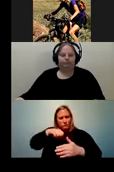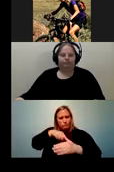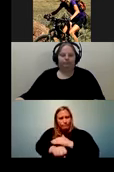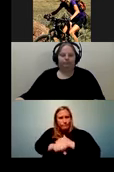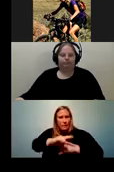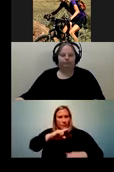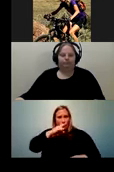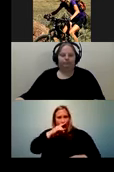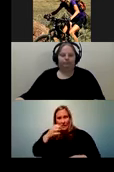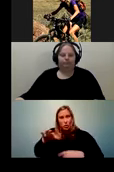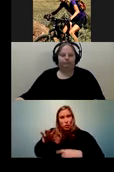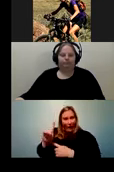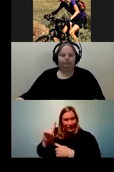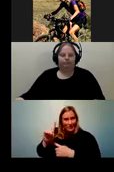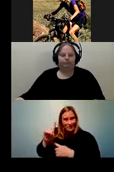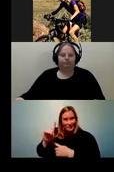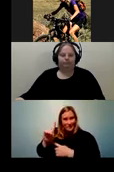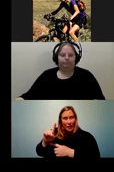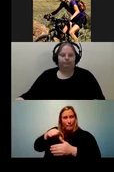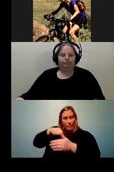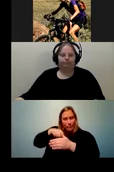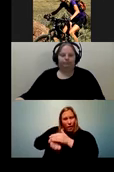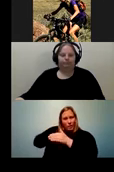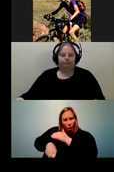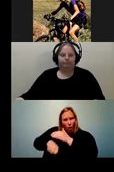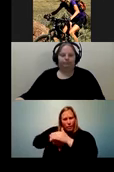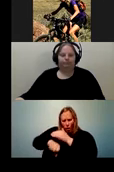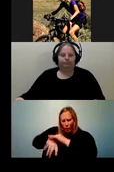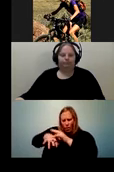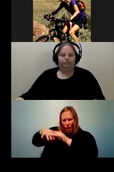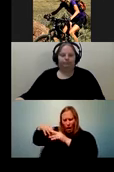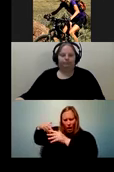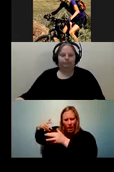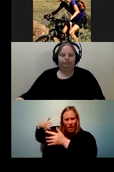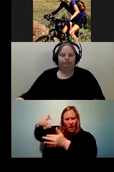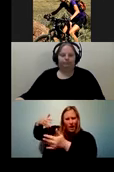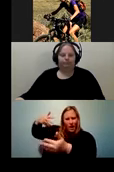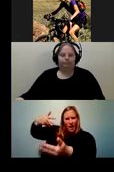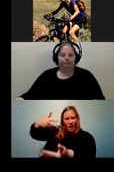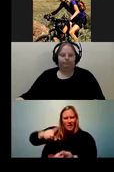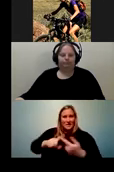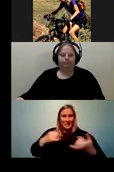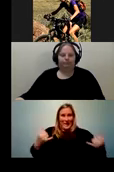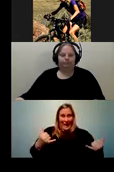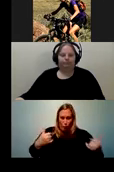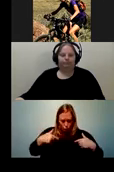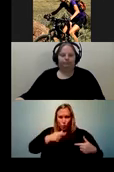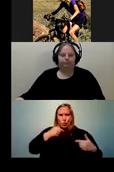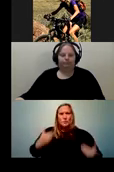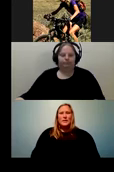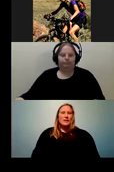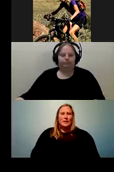to birth the people that ended up being you, right? If you think, and I don't want to get too weird here, it's before lunch